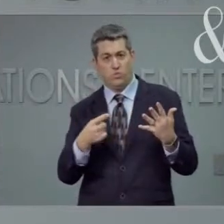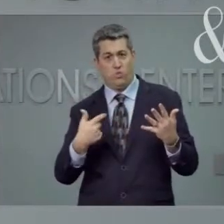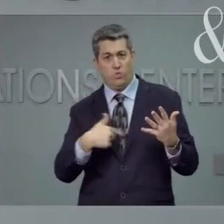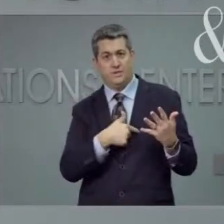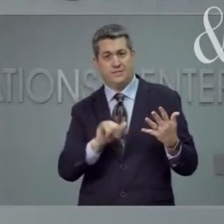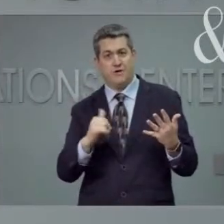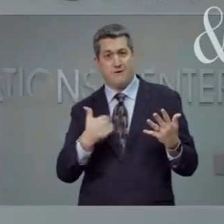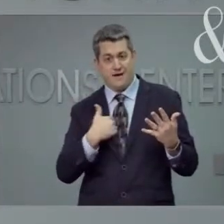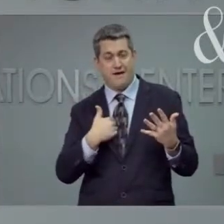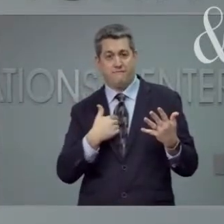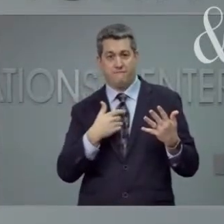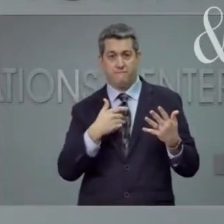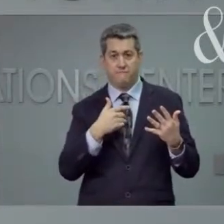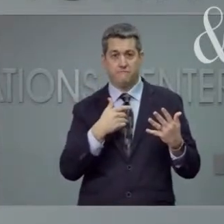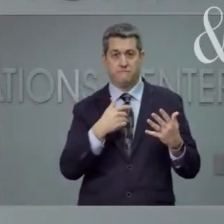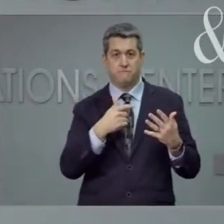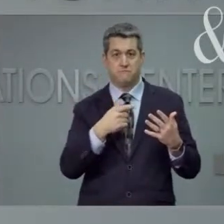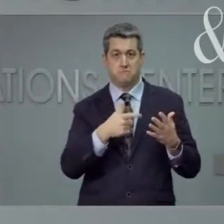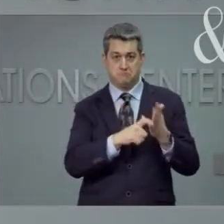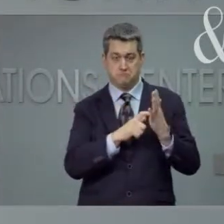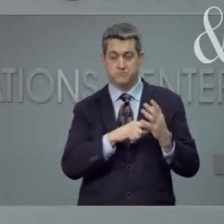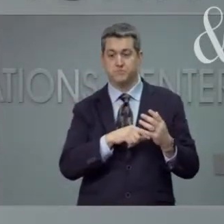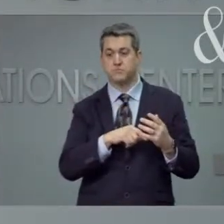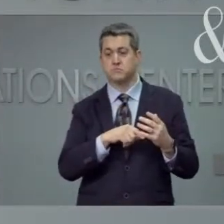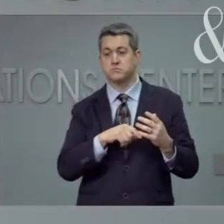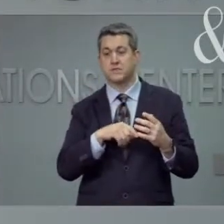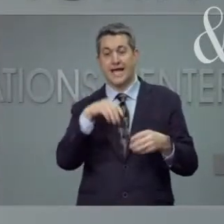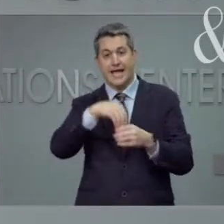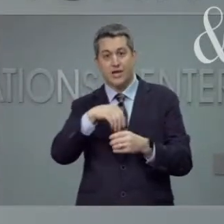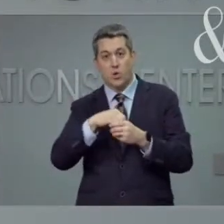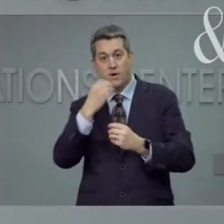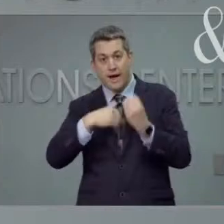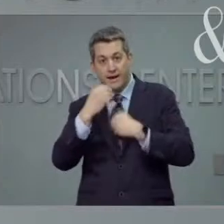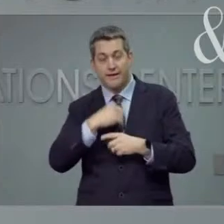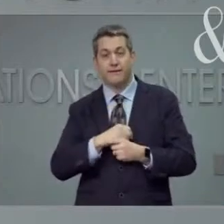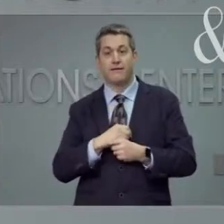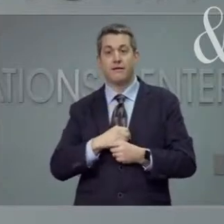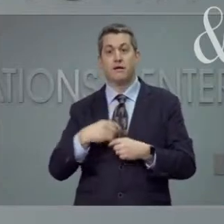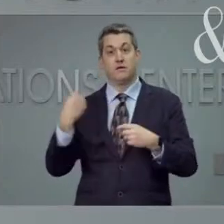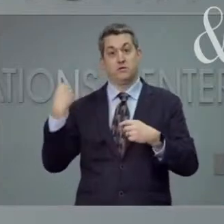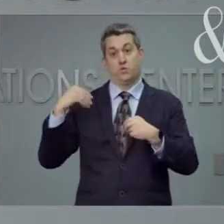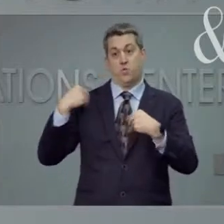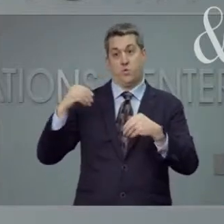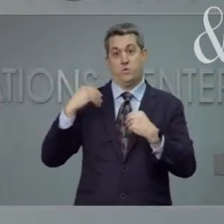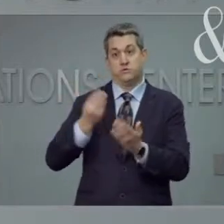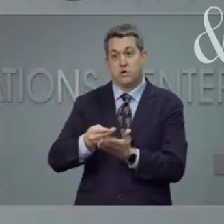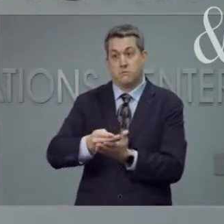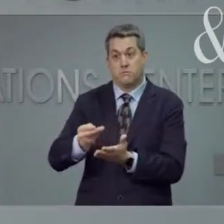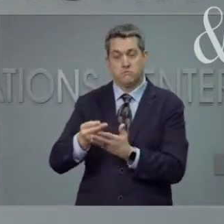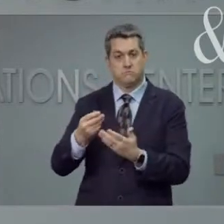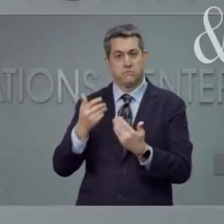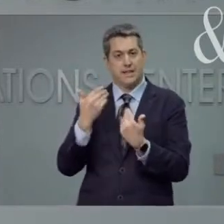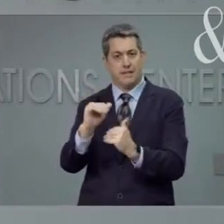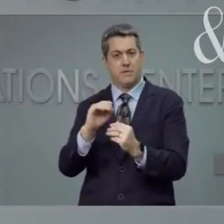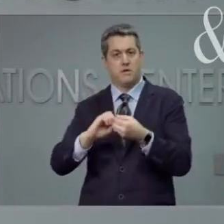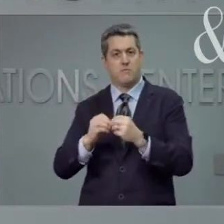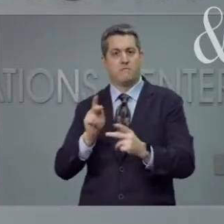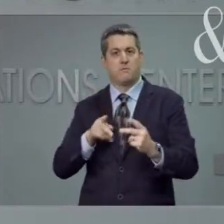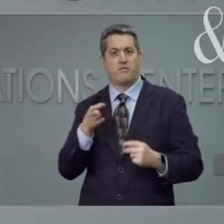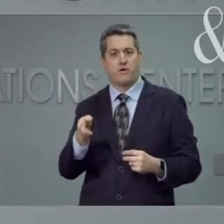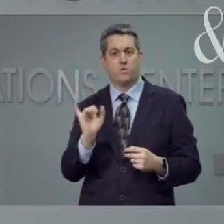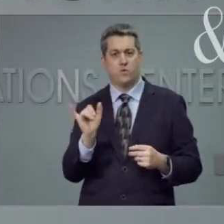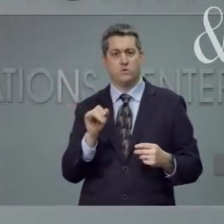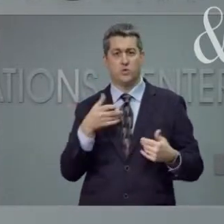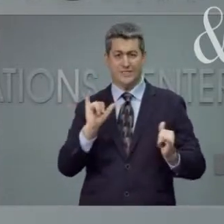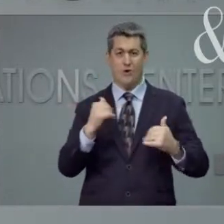restricted capacity for indoor dining and retail establishments. So there is a